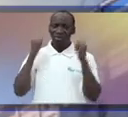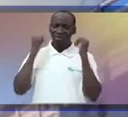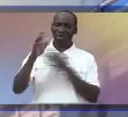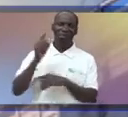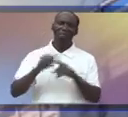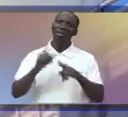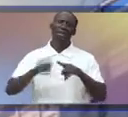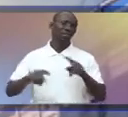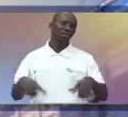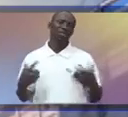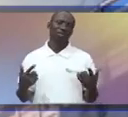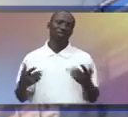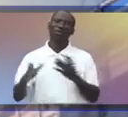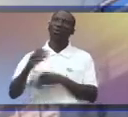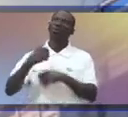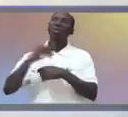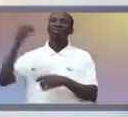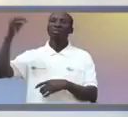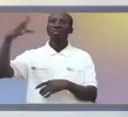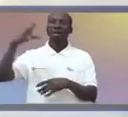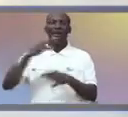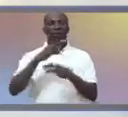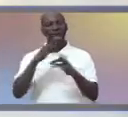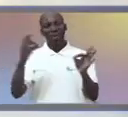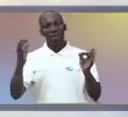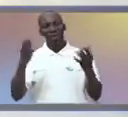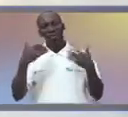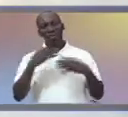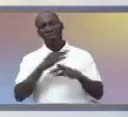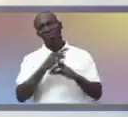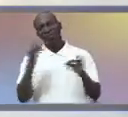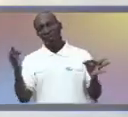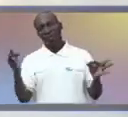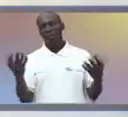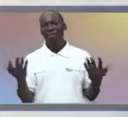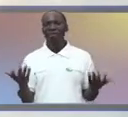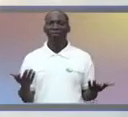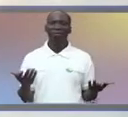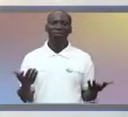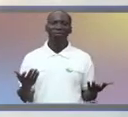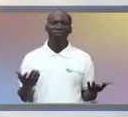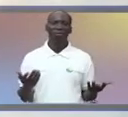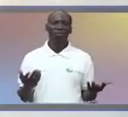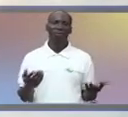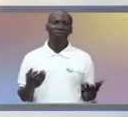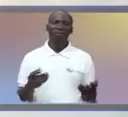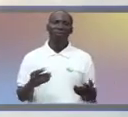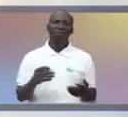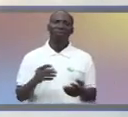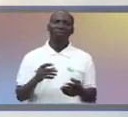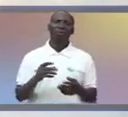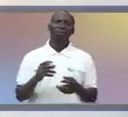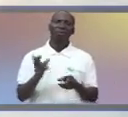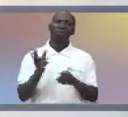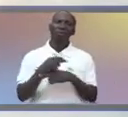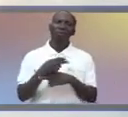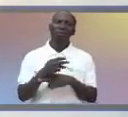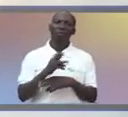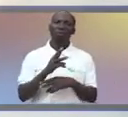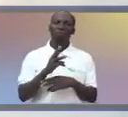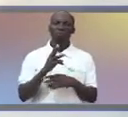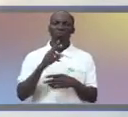sika nyankopɔn na ɔma mframa wohome firii wontua ho ka fan ɛbɔ wo dan mu wotua ho ka aircondition ɛbɔ wɔ